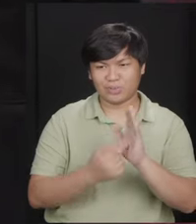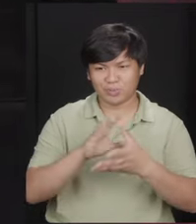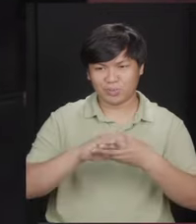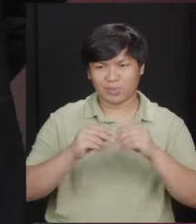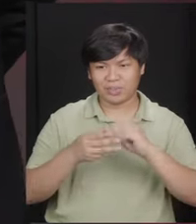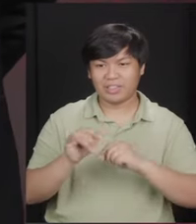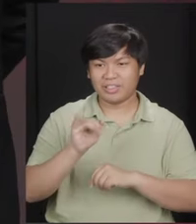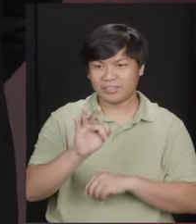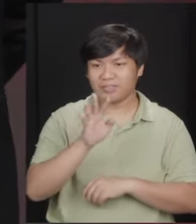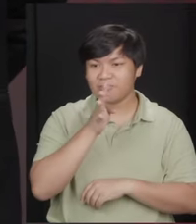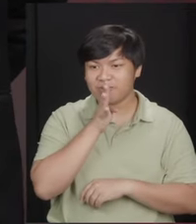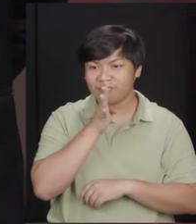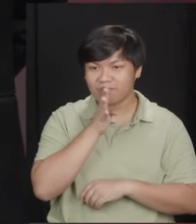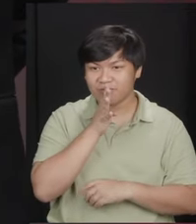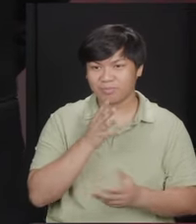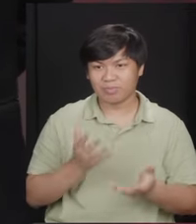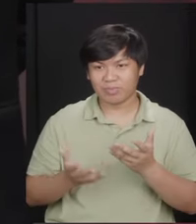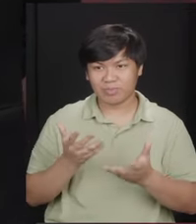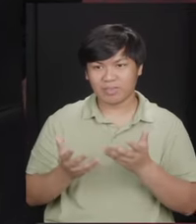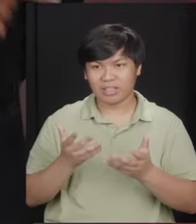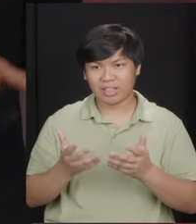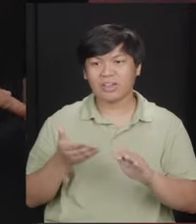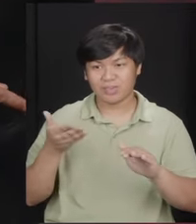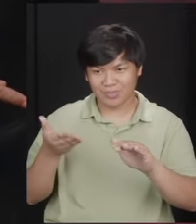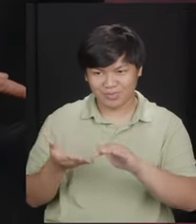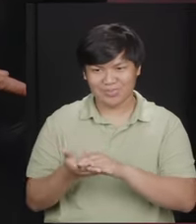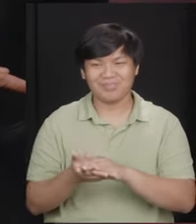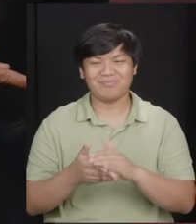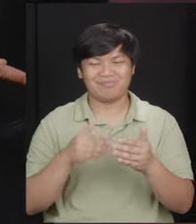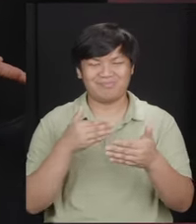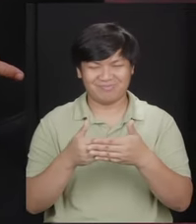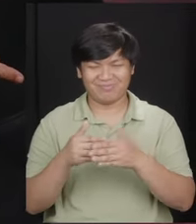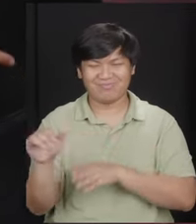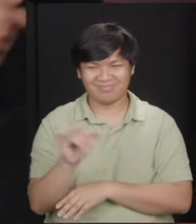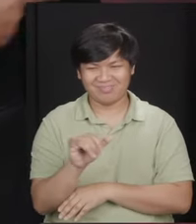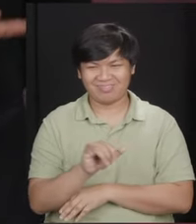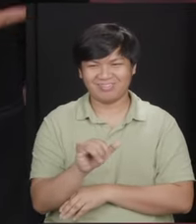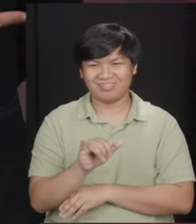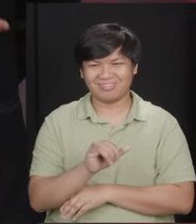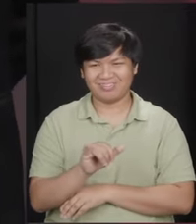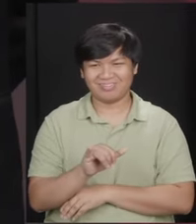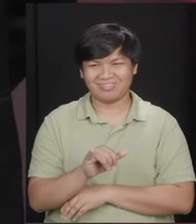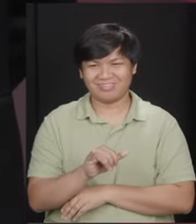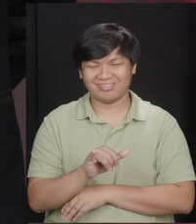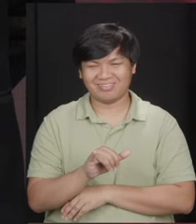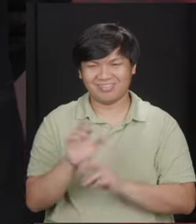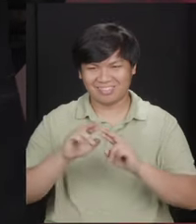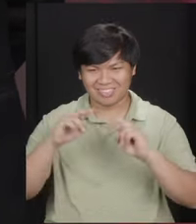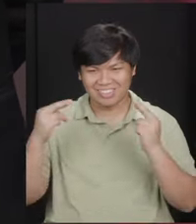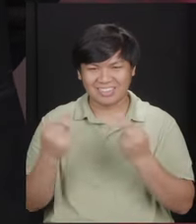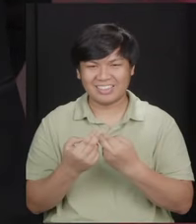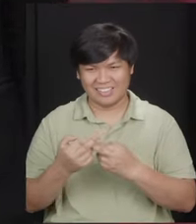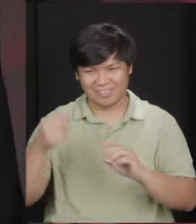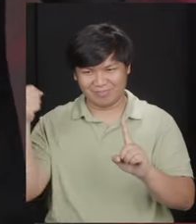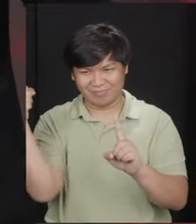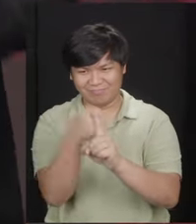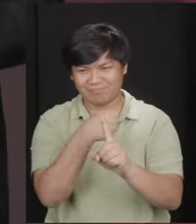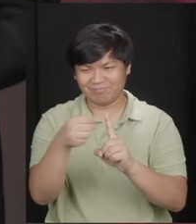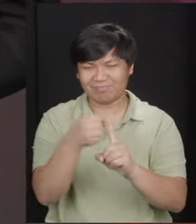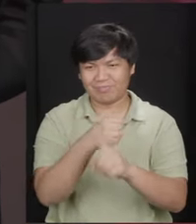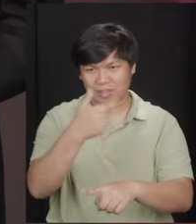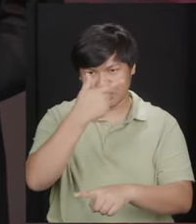If he talks like that, he will have his own funeral soon, no? He'll be lynched by the relatives. Why? Because